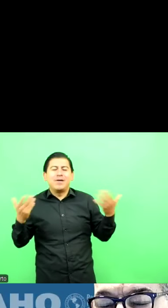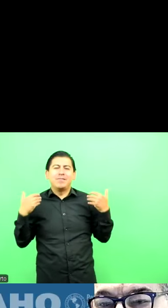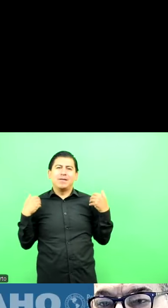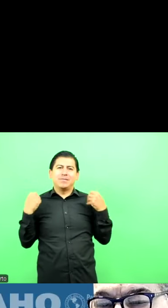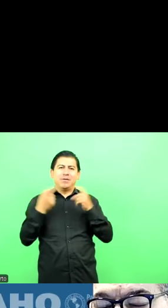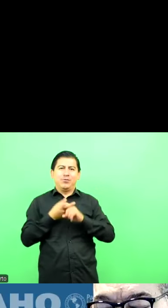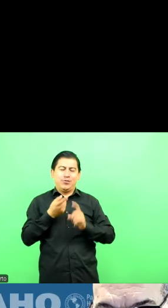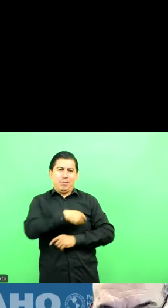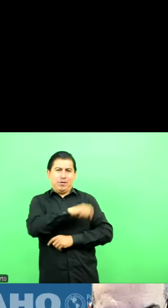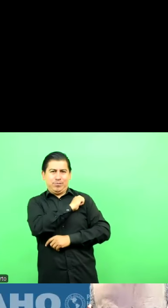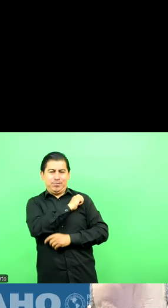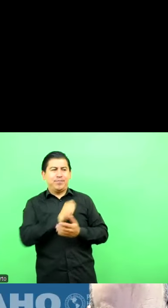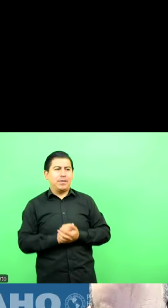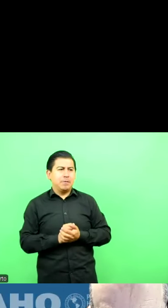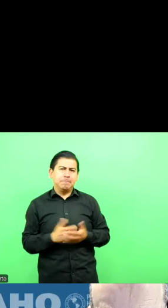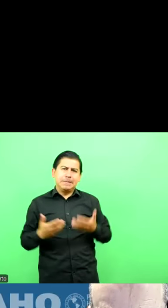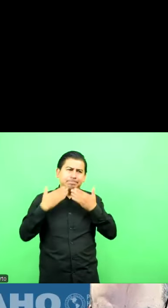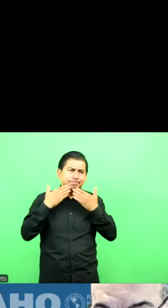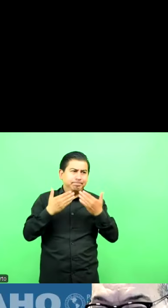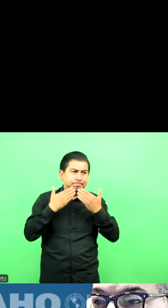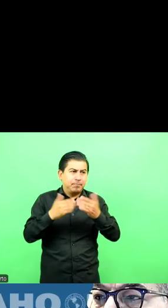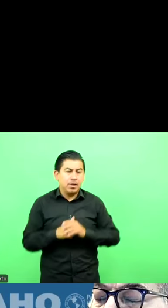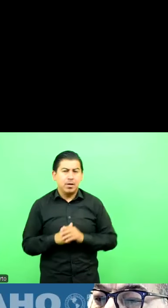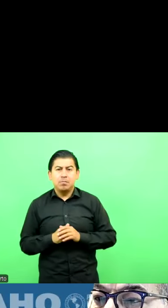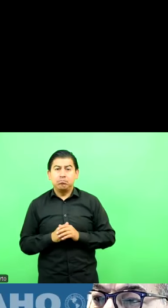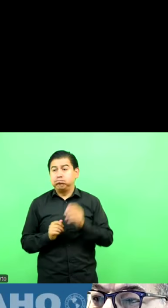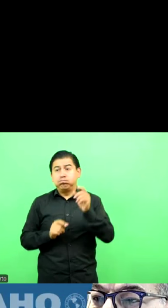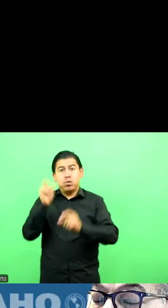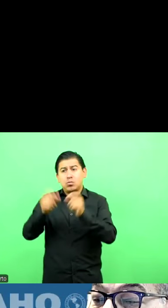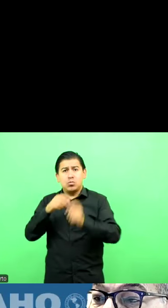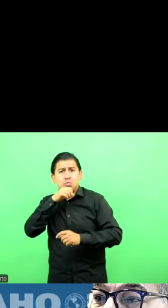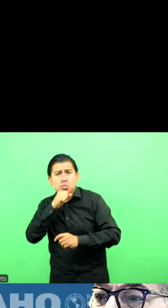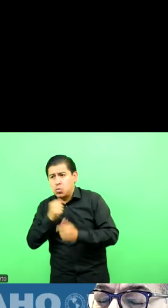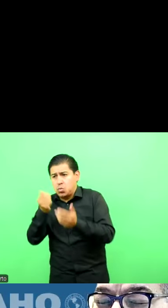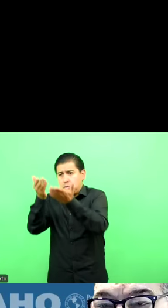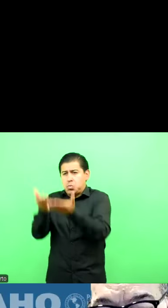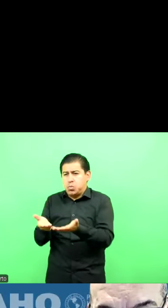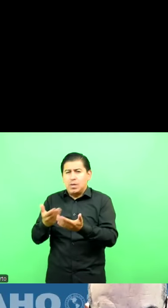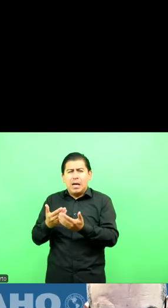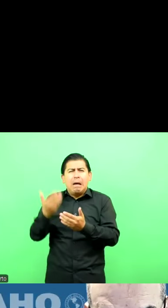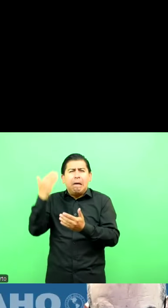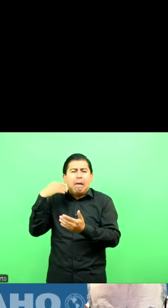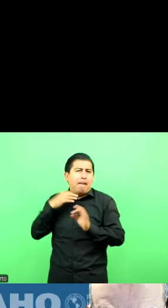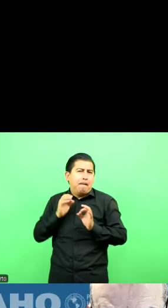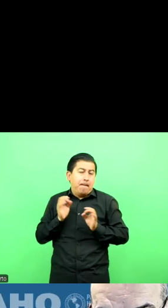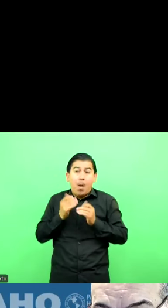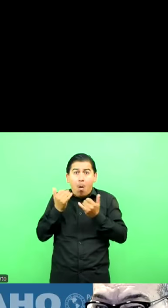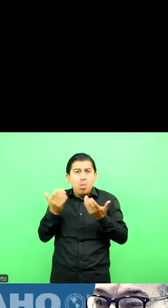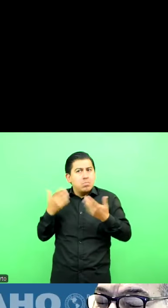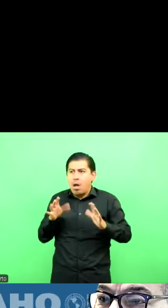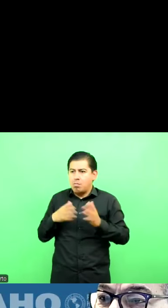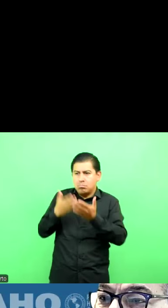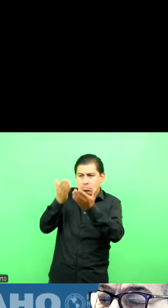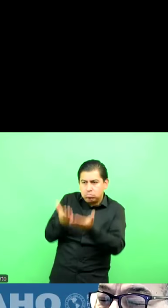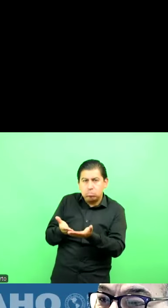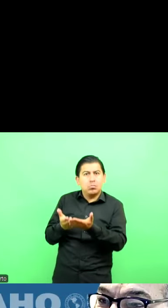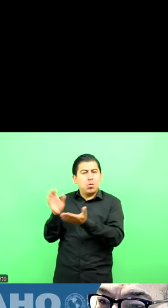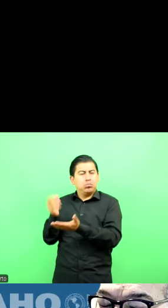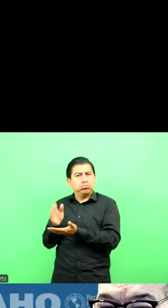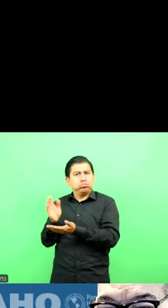organizers tema, por inclusión for las personas mayores organizing this session como una prioridad en and el manejo understanding de older las people as a